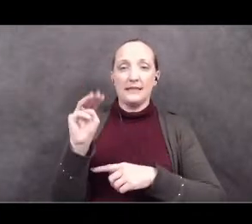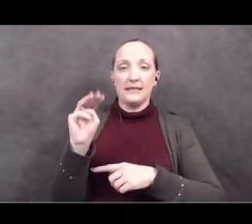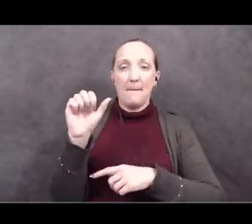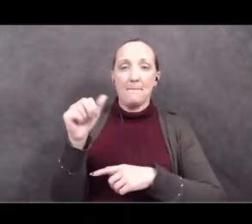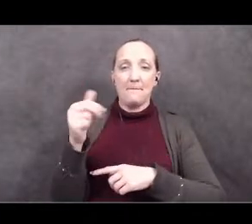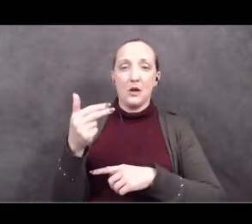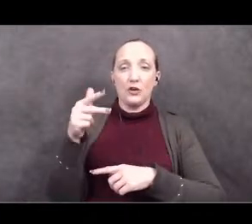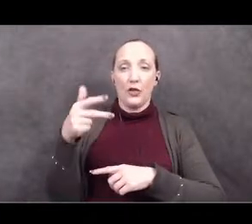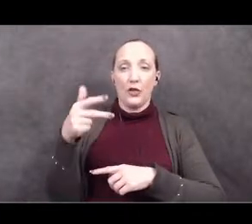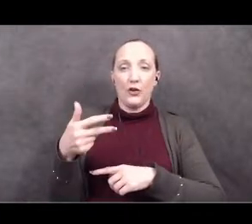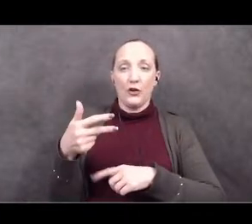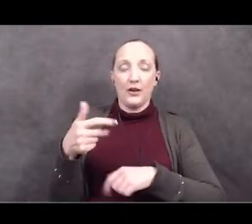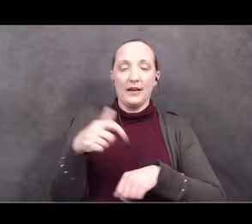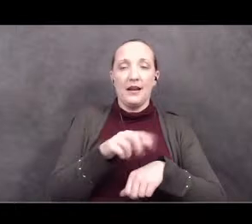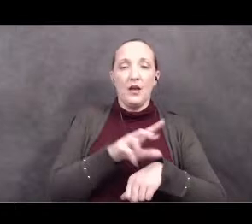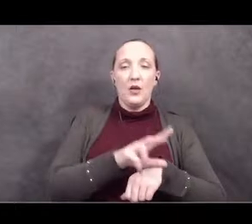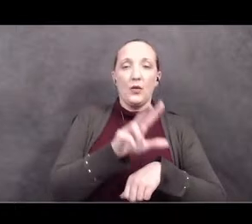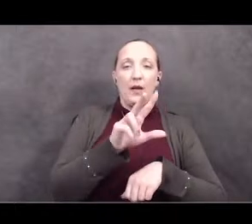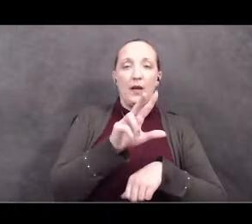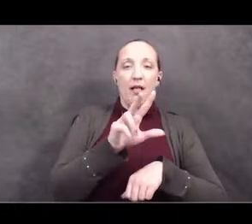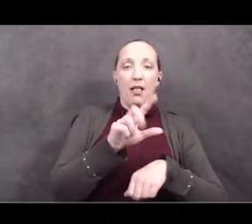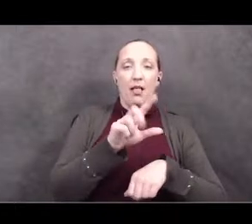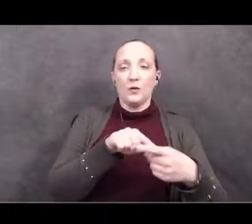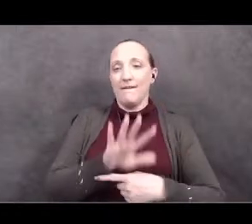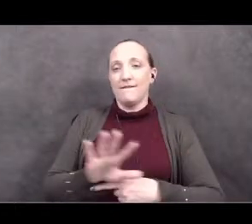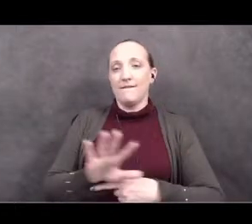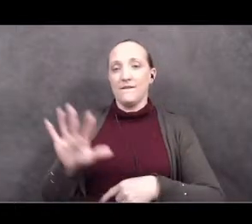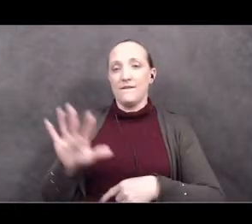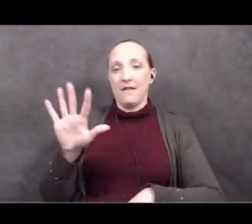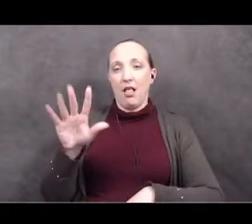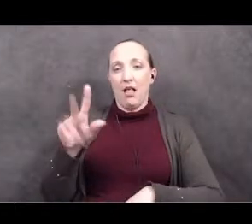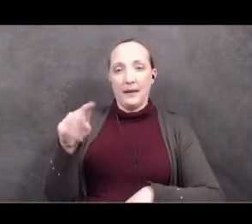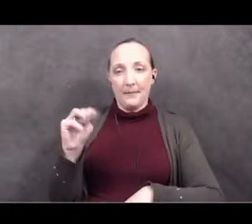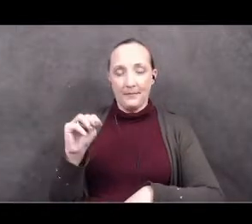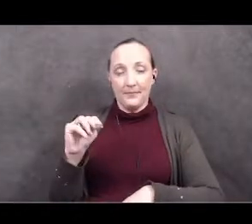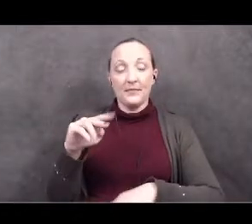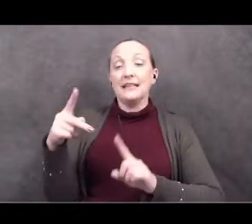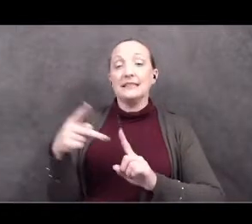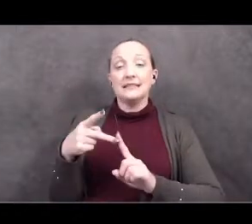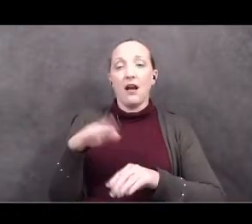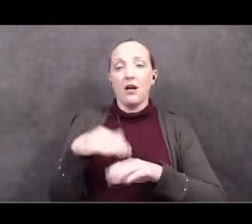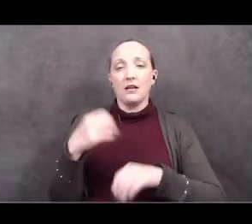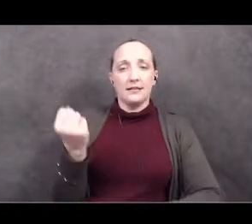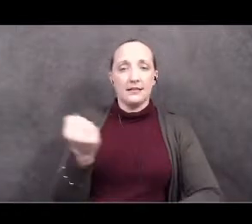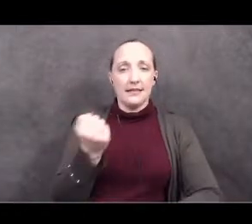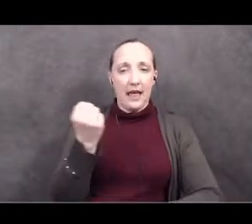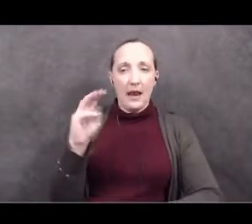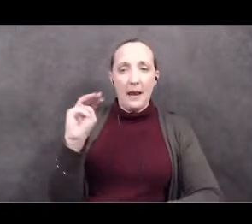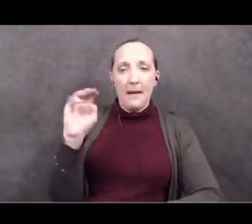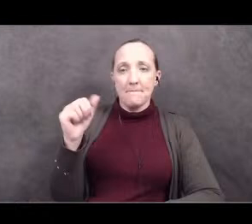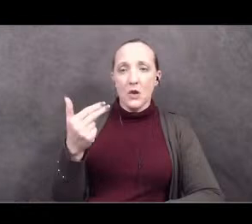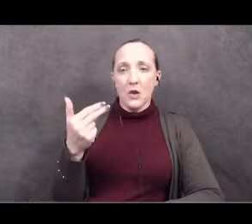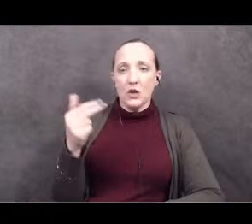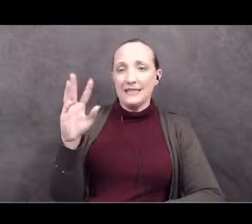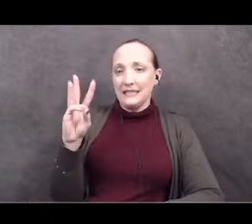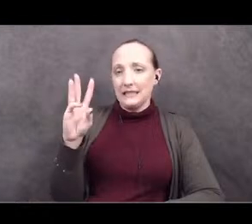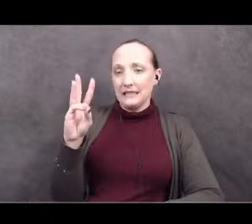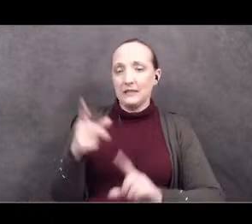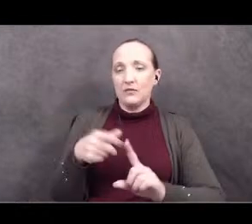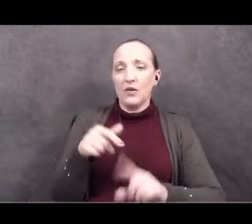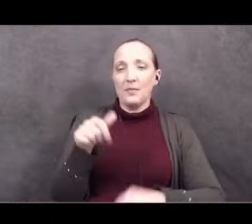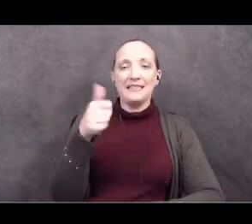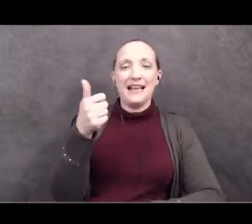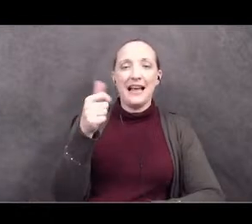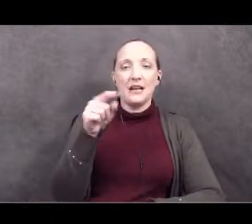3rd from 3:00 to 5:00 p.m. and the second day is scheduled for Saturday March 6 from 10: to